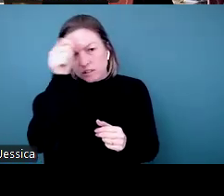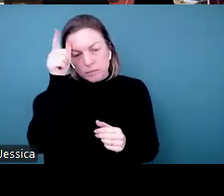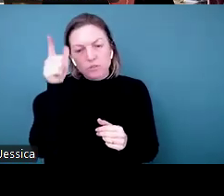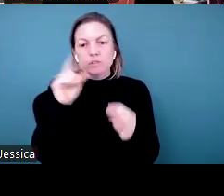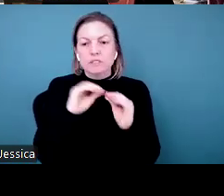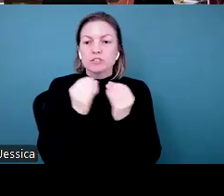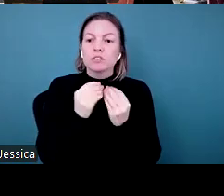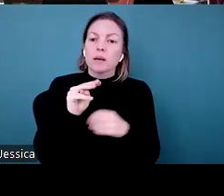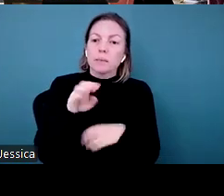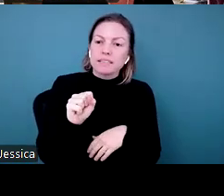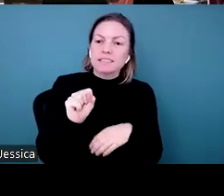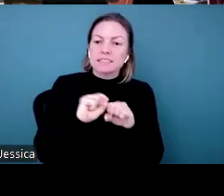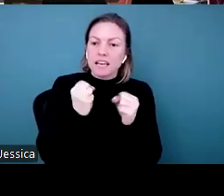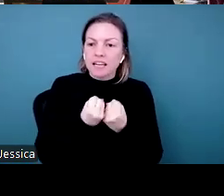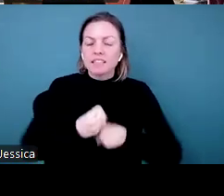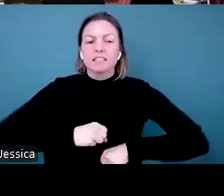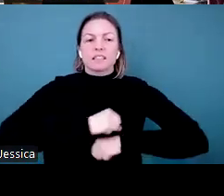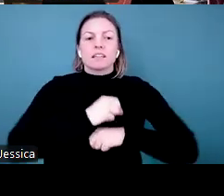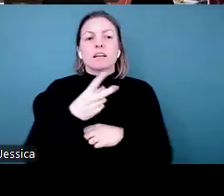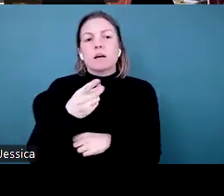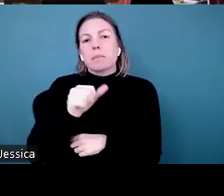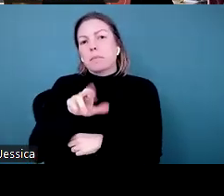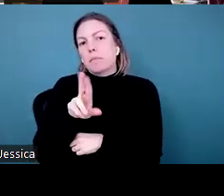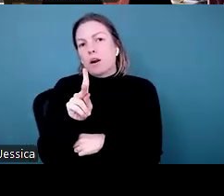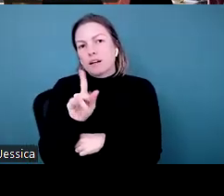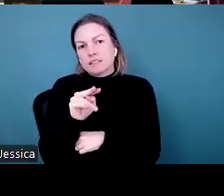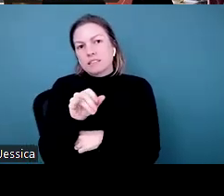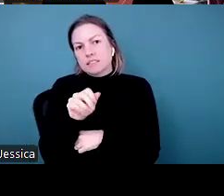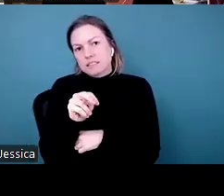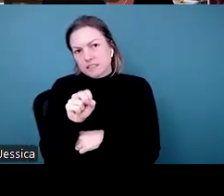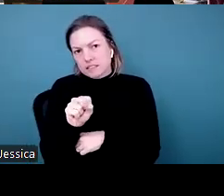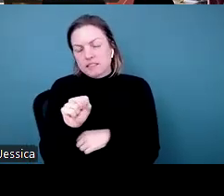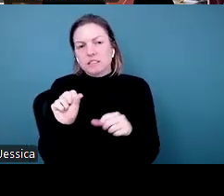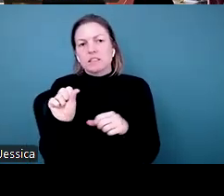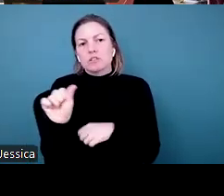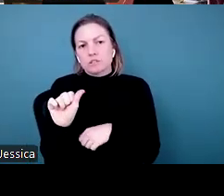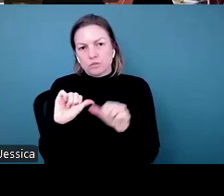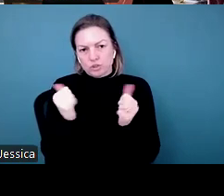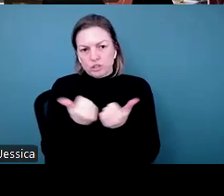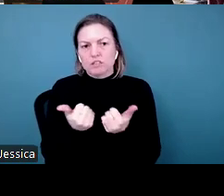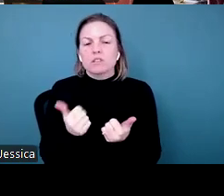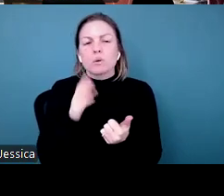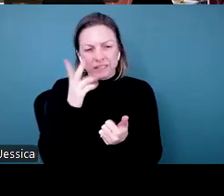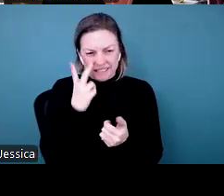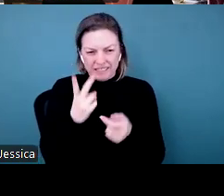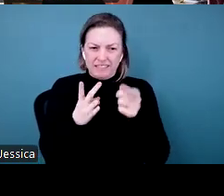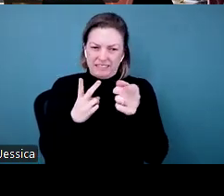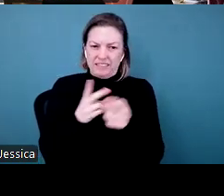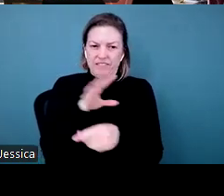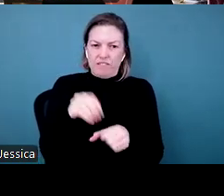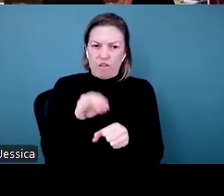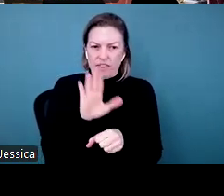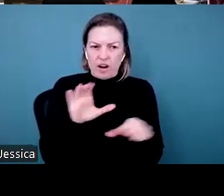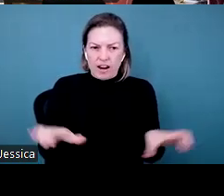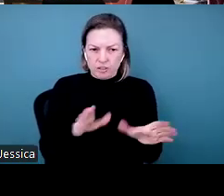Parkinson's Association, and you'll often see that in a client's caregiver action plan because we want them